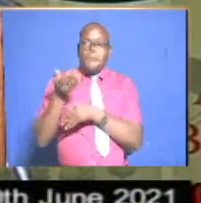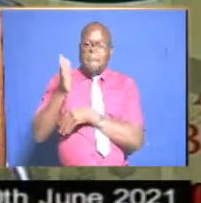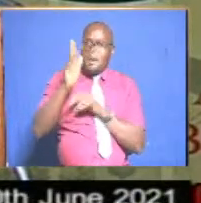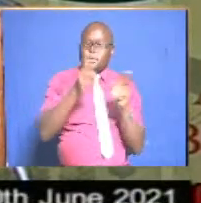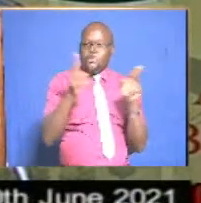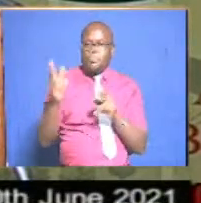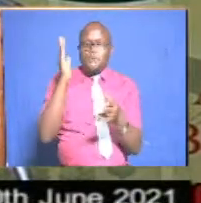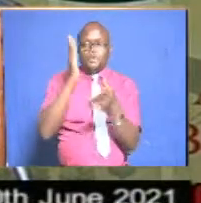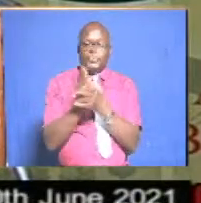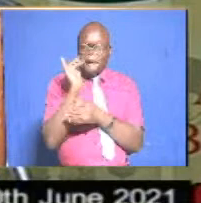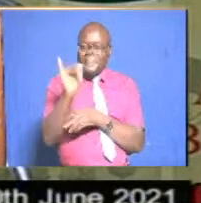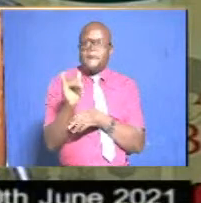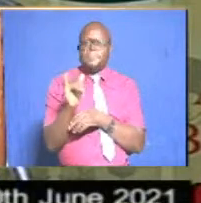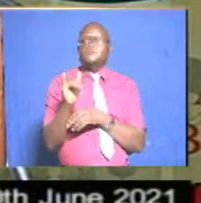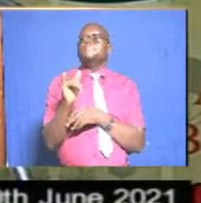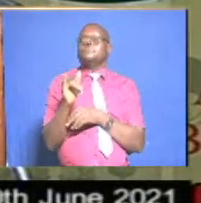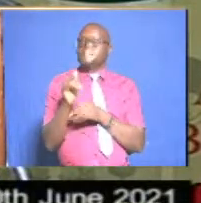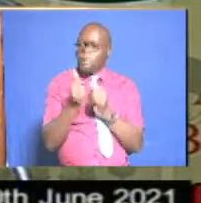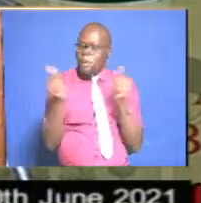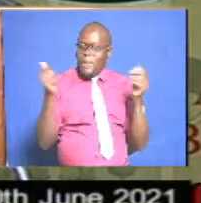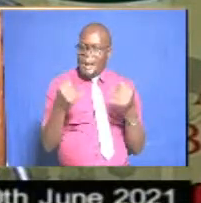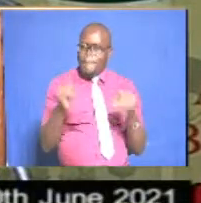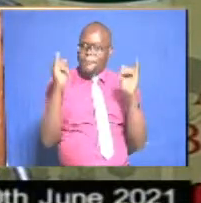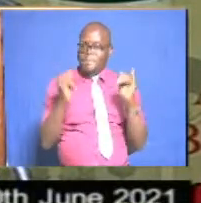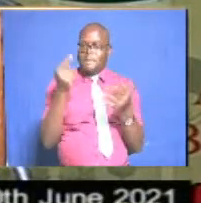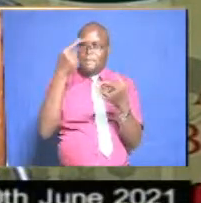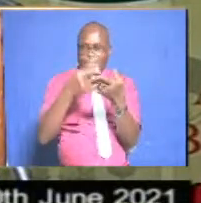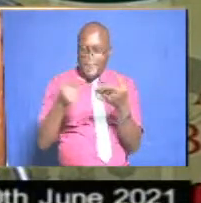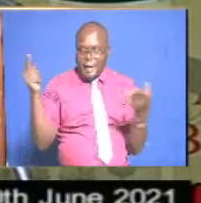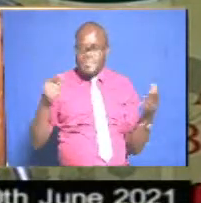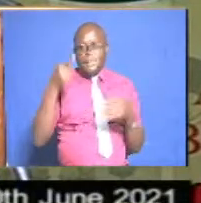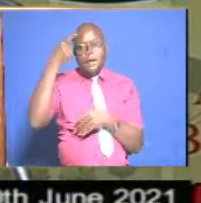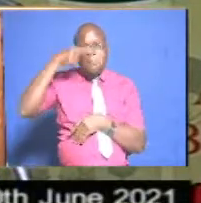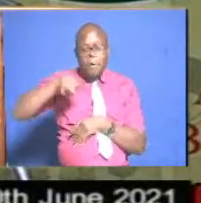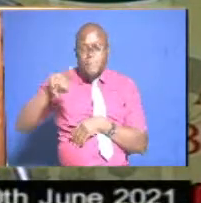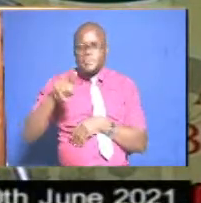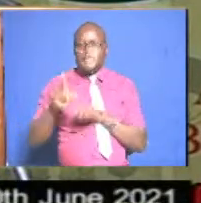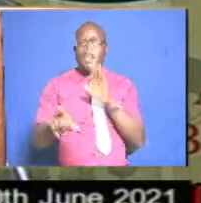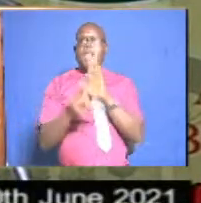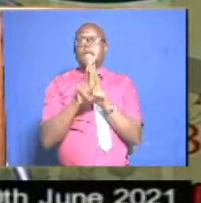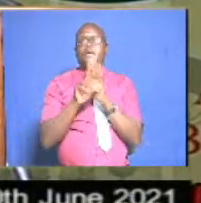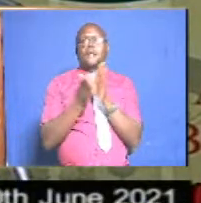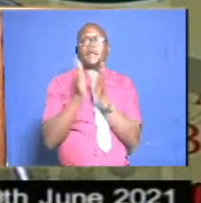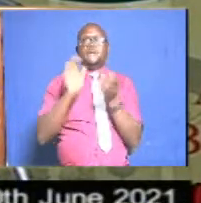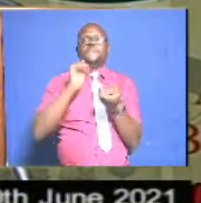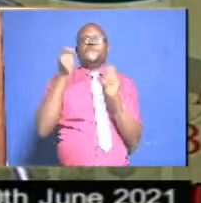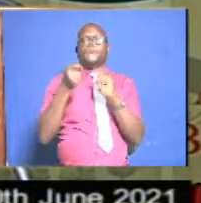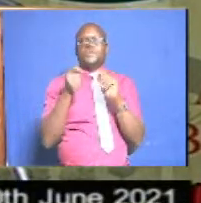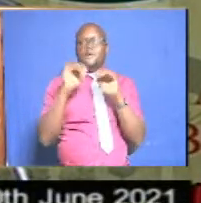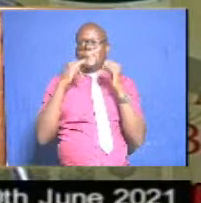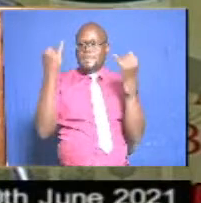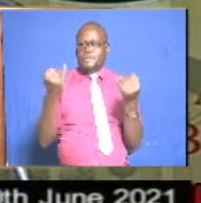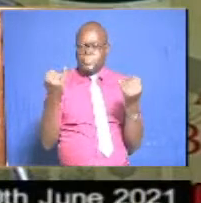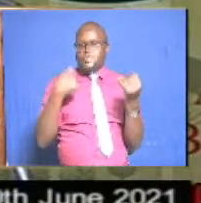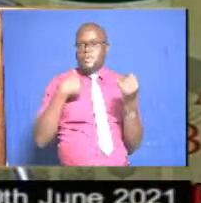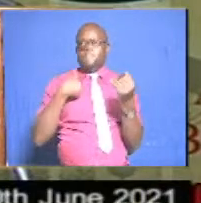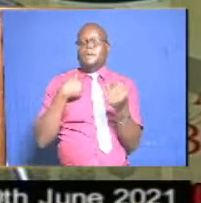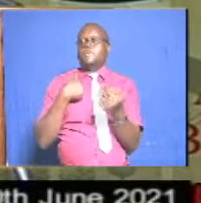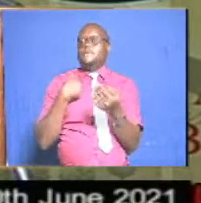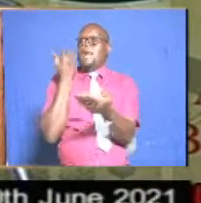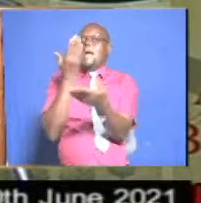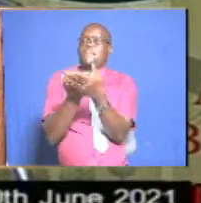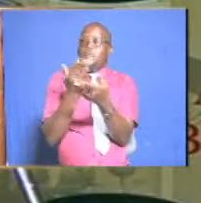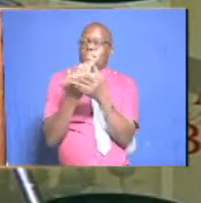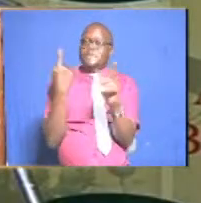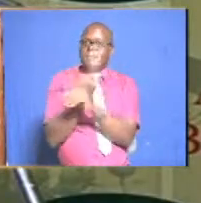indeed predicated on timely implementation of appropriate policy, legal, and institutional reforms, I propose the following